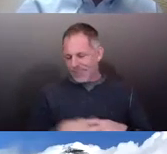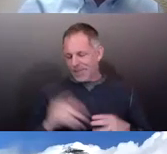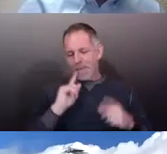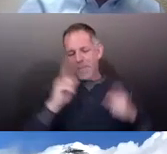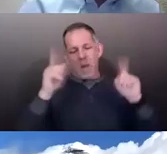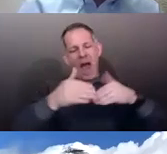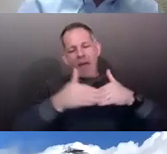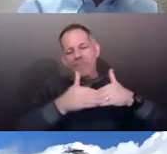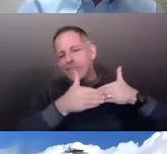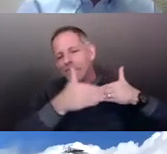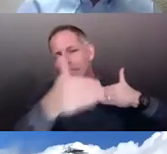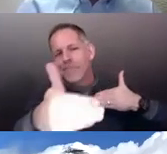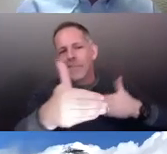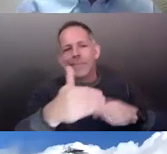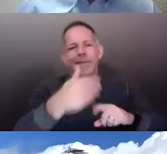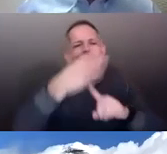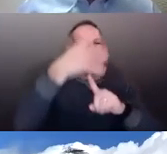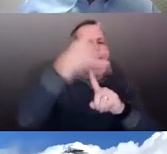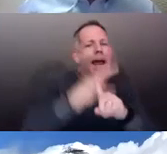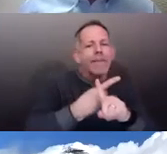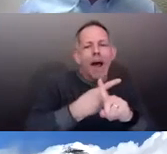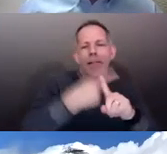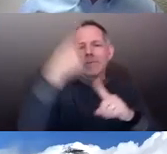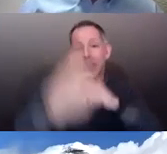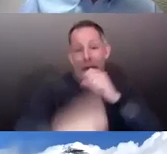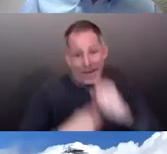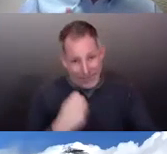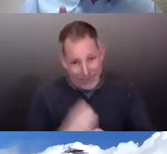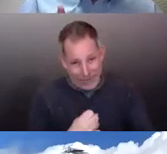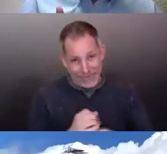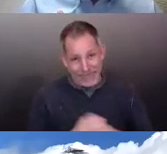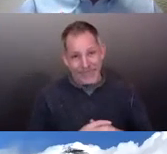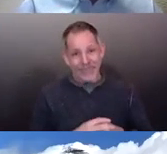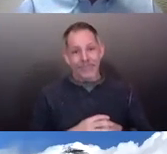is a little out of my lane, but as a health officer, I am